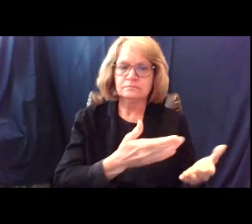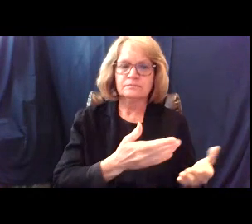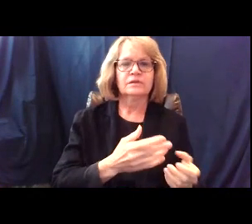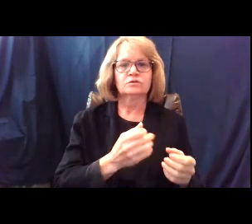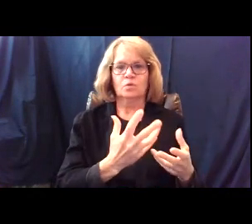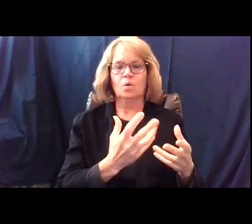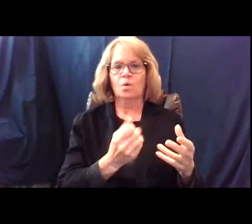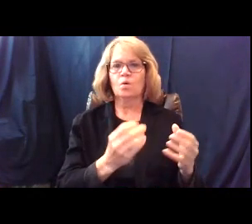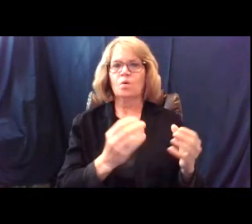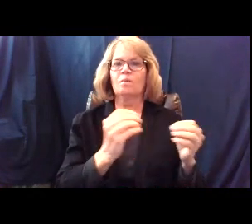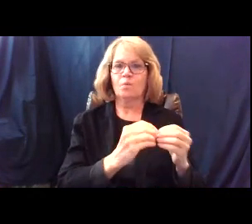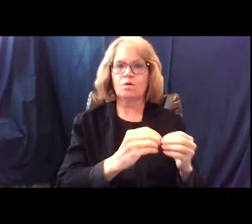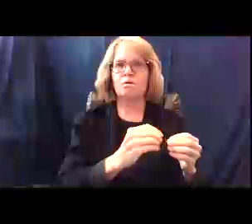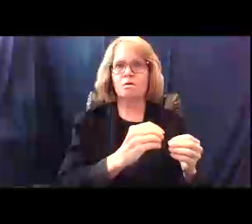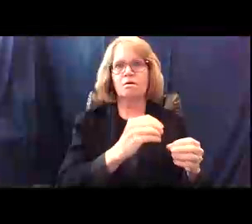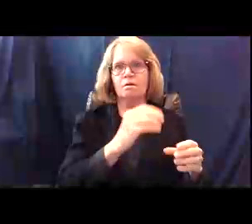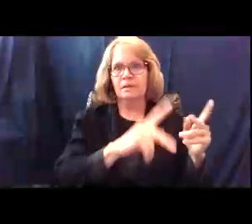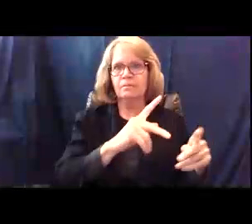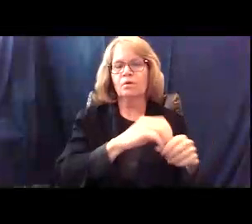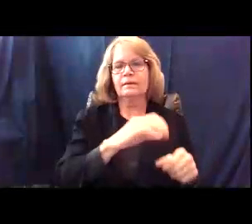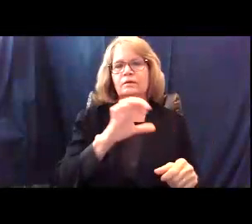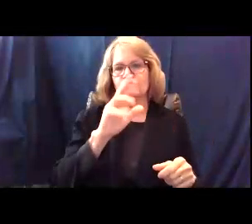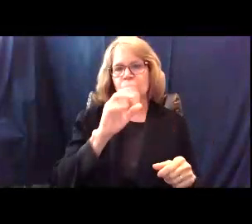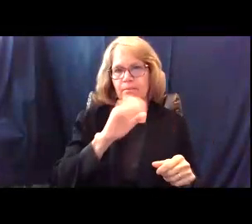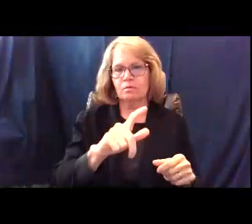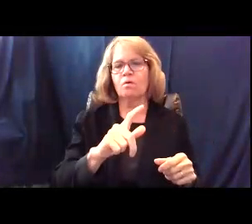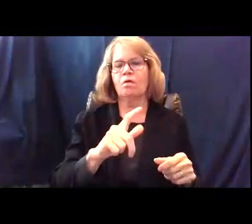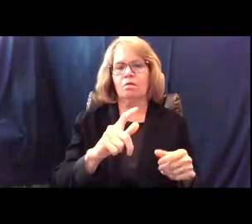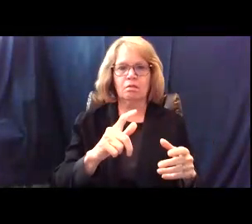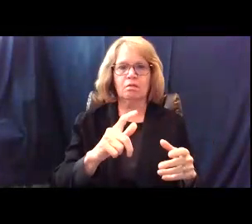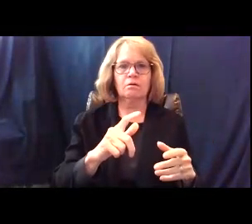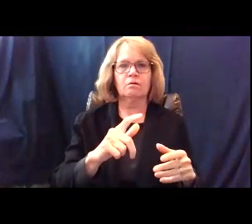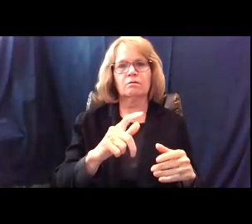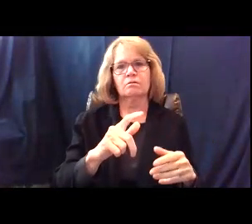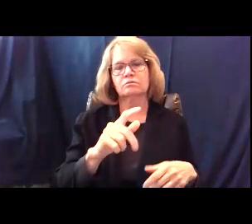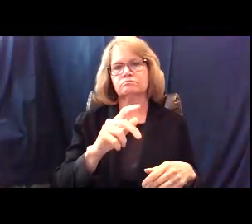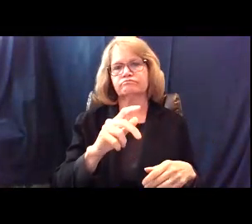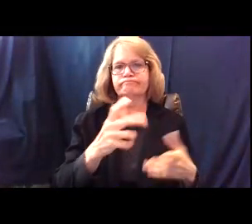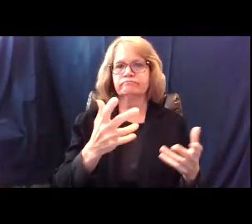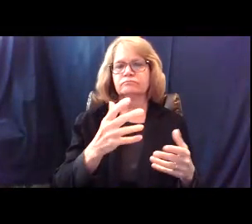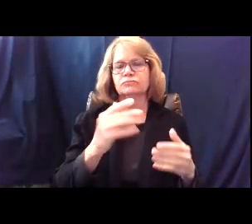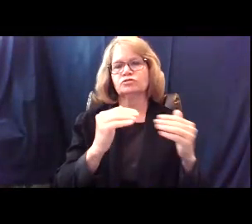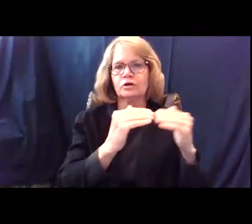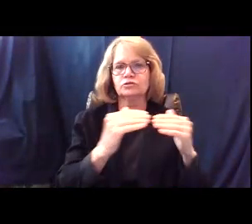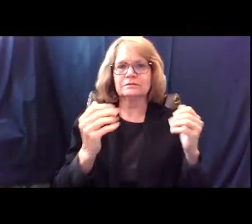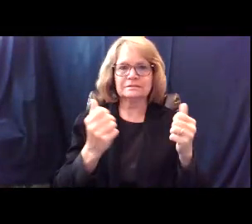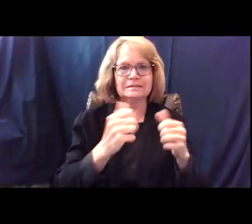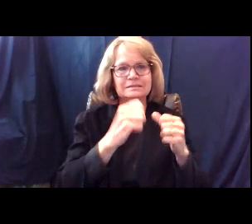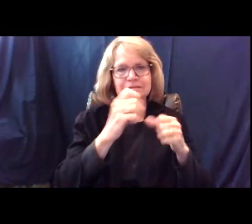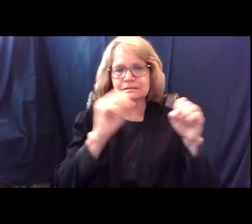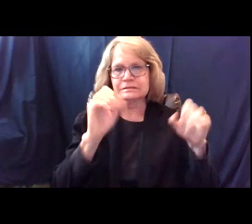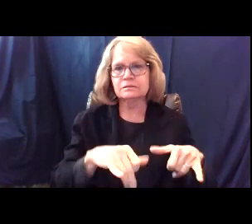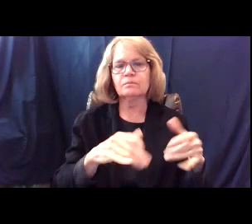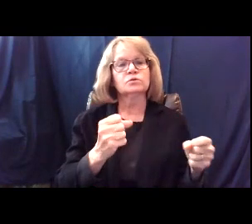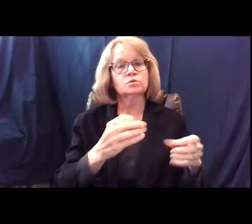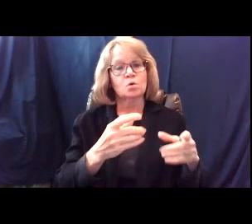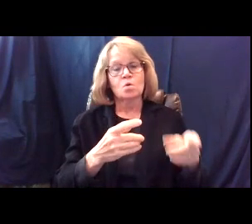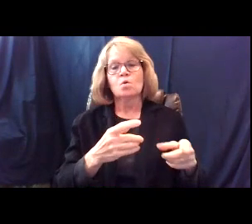in the criminal justice system among Black and Latino communities. So if a housing provider has an overly broad policy